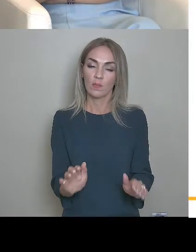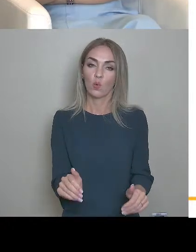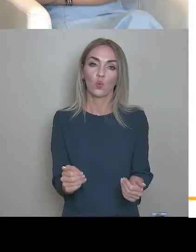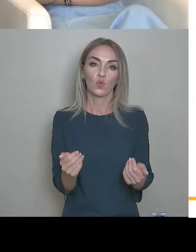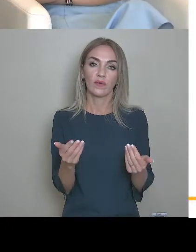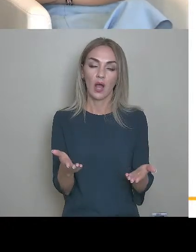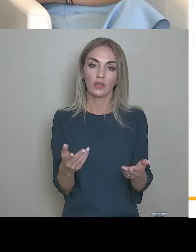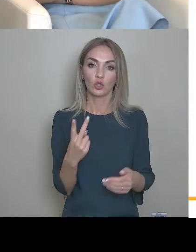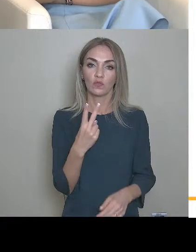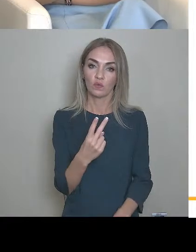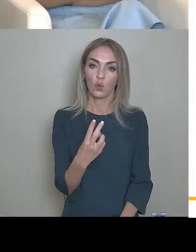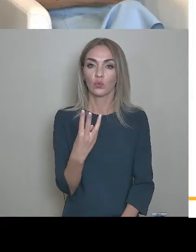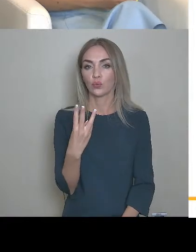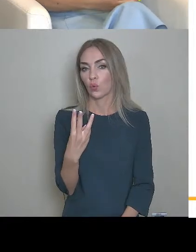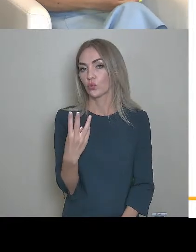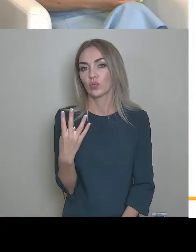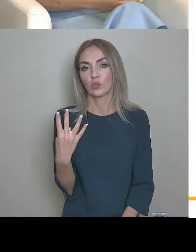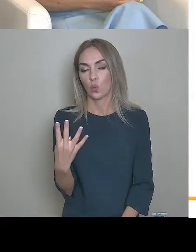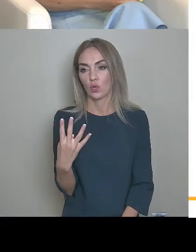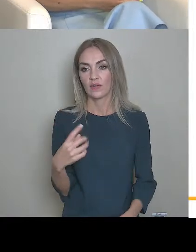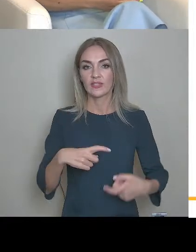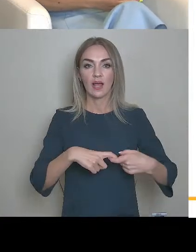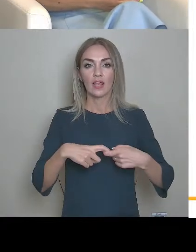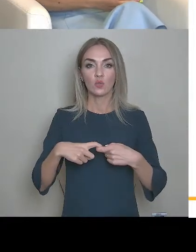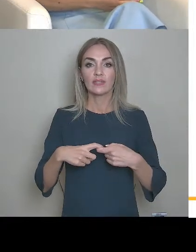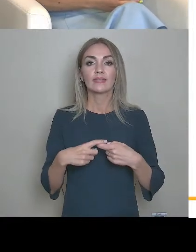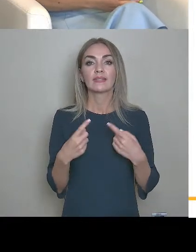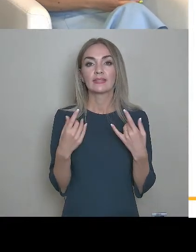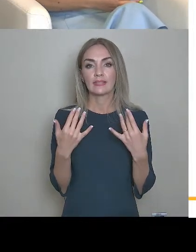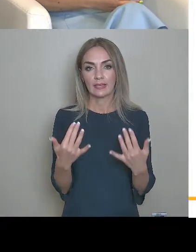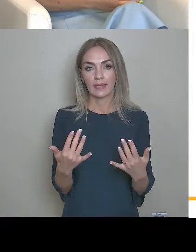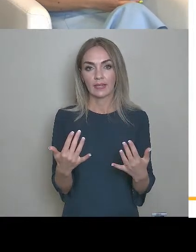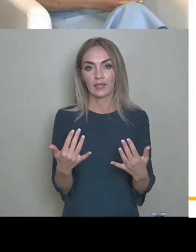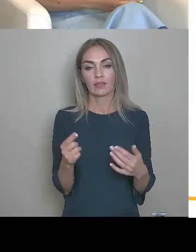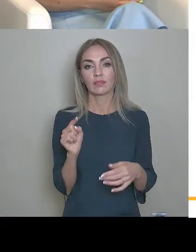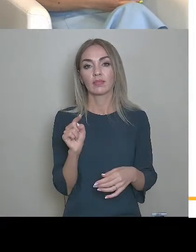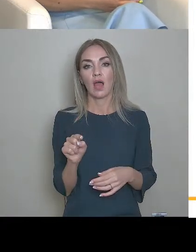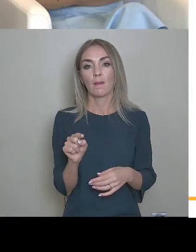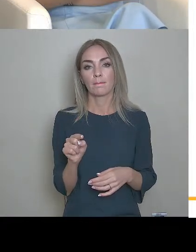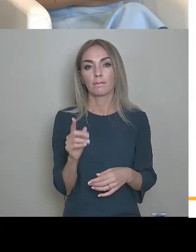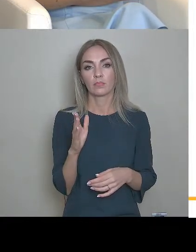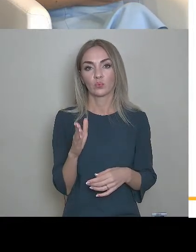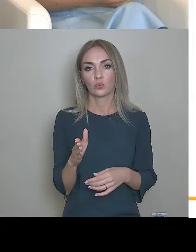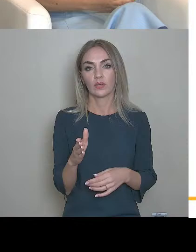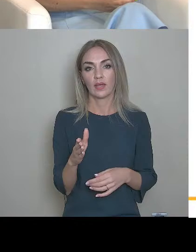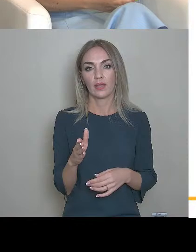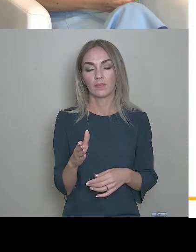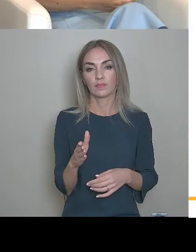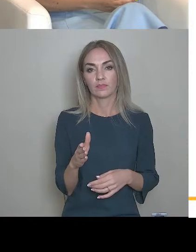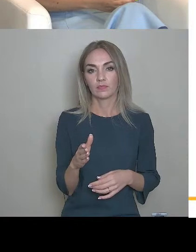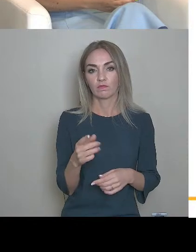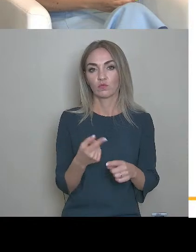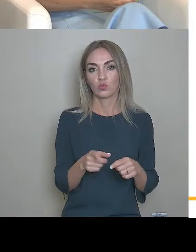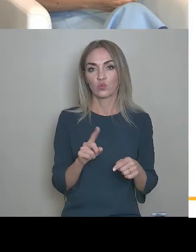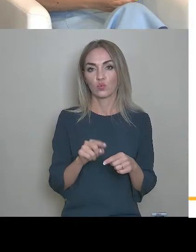nominate 2, 3, or 4 candidates depending on how many